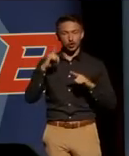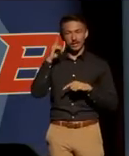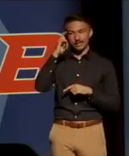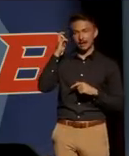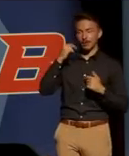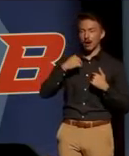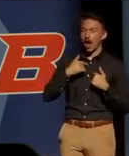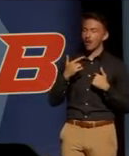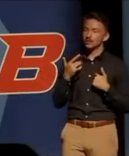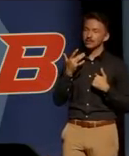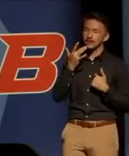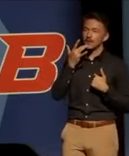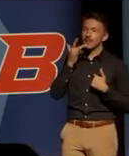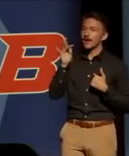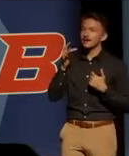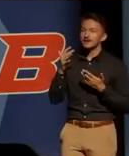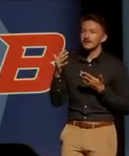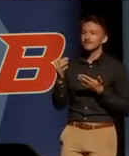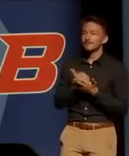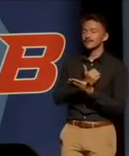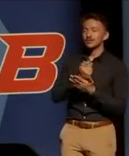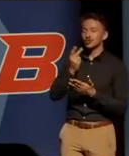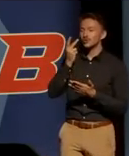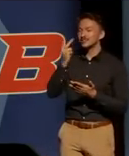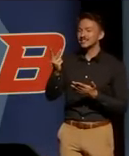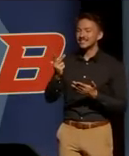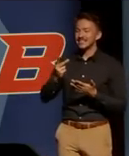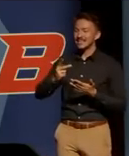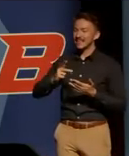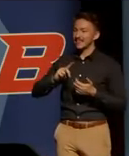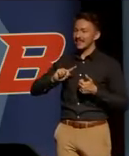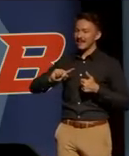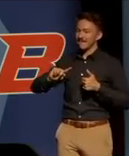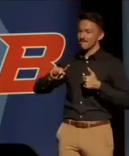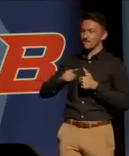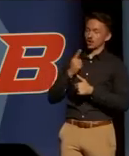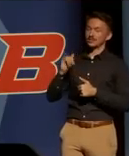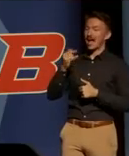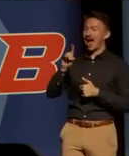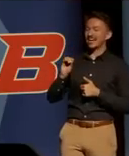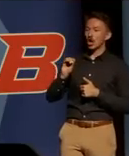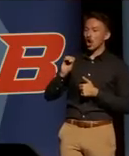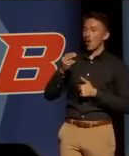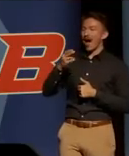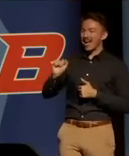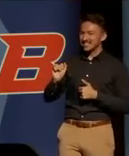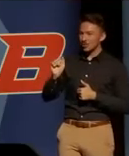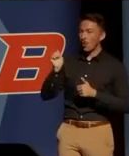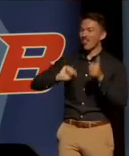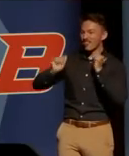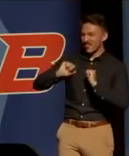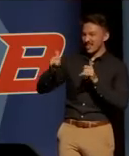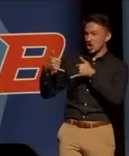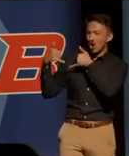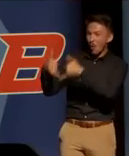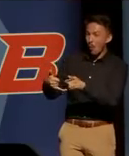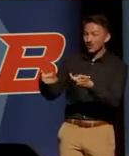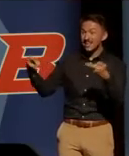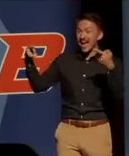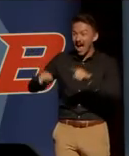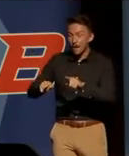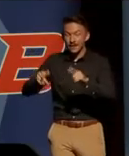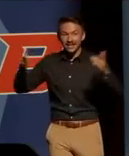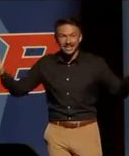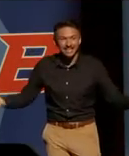of seeing the inaugural Idaho High School Theater Awards in this facility. And